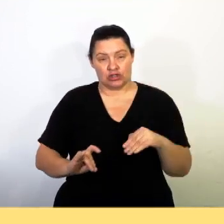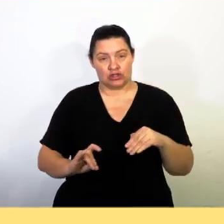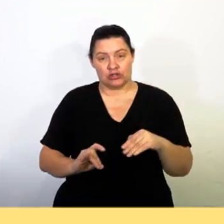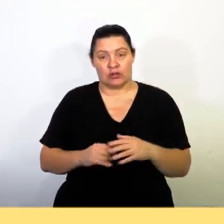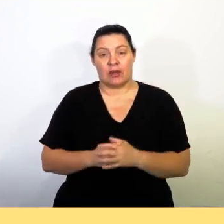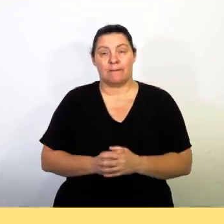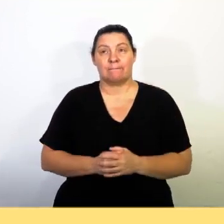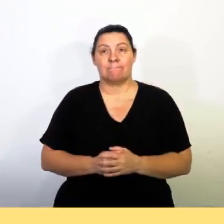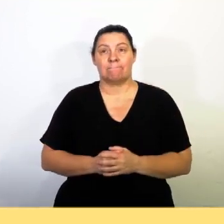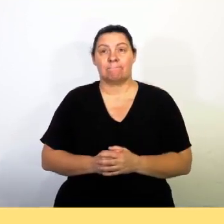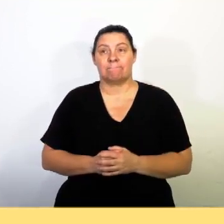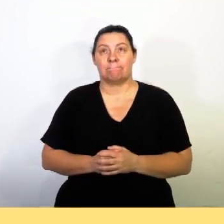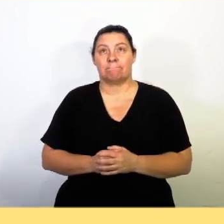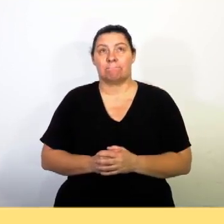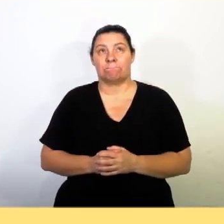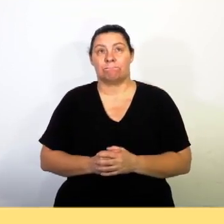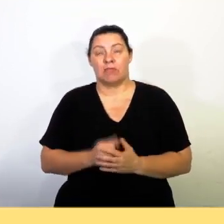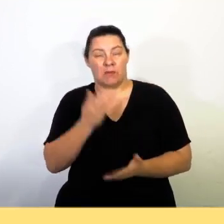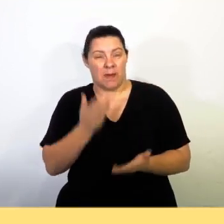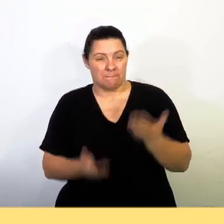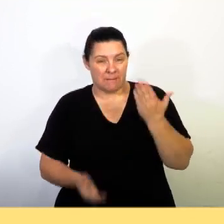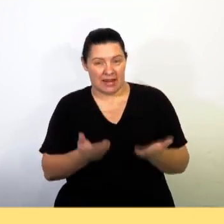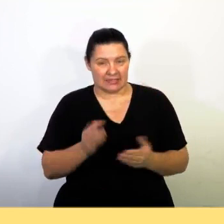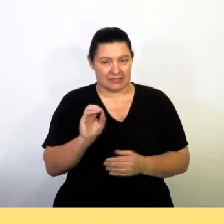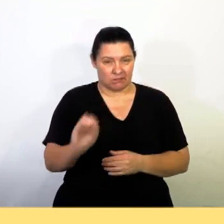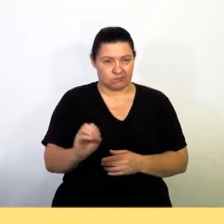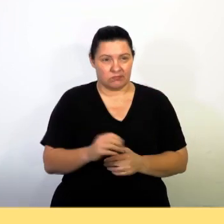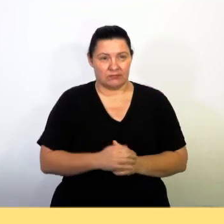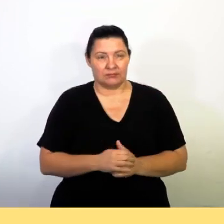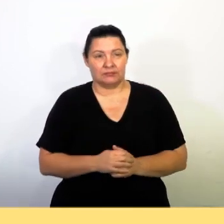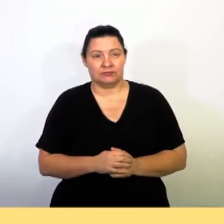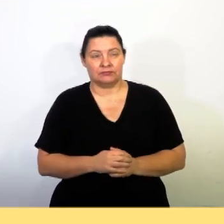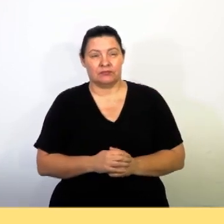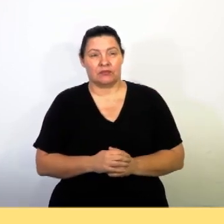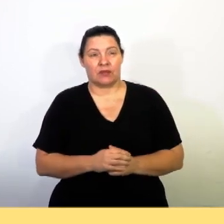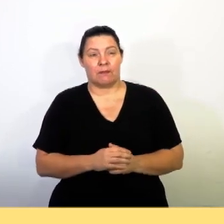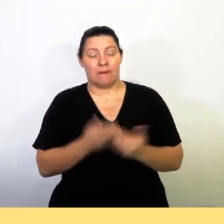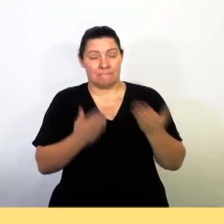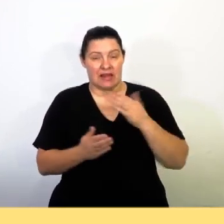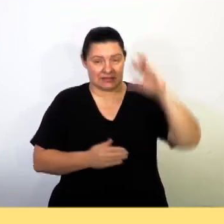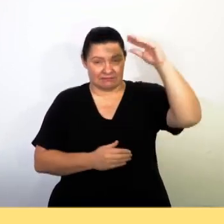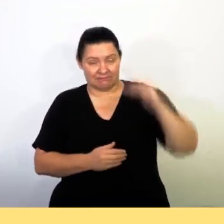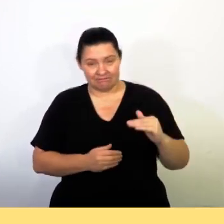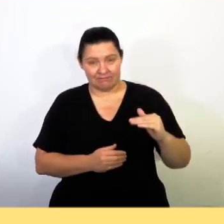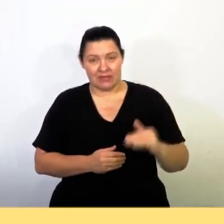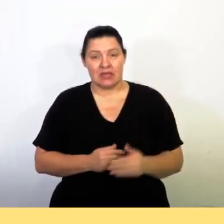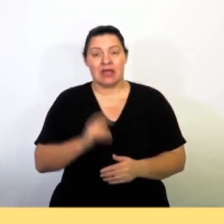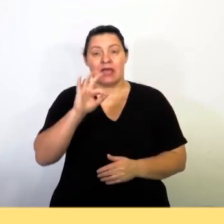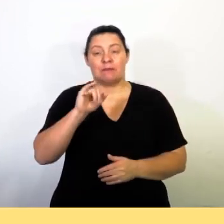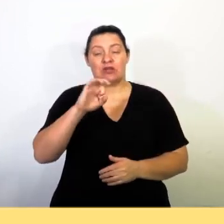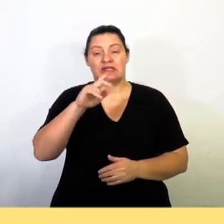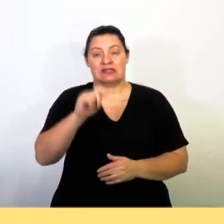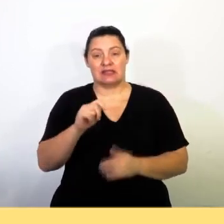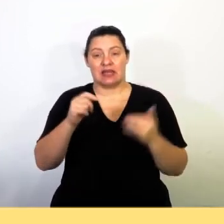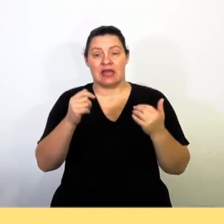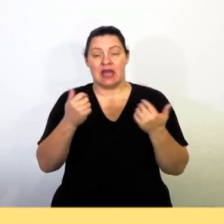I'm going to start it off now with my balance. My balance brought down. Remember, the impressed